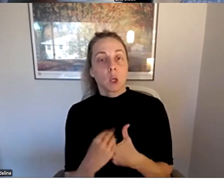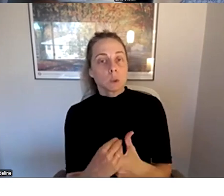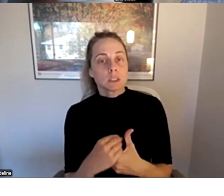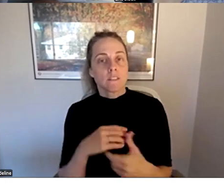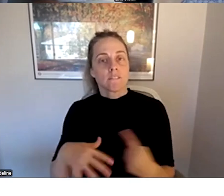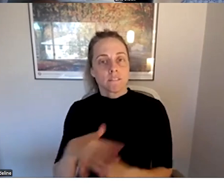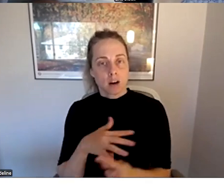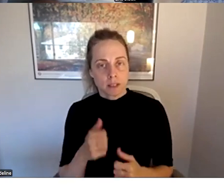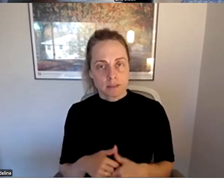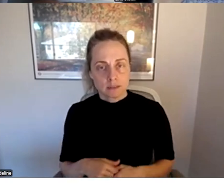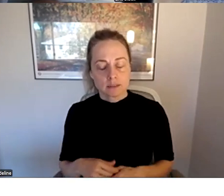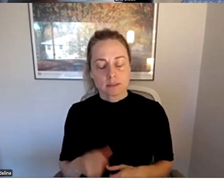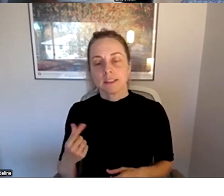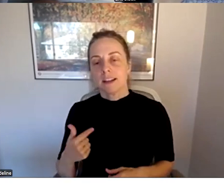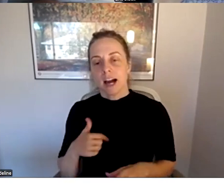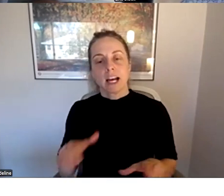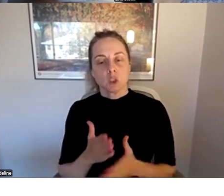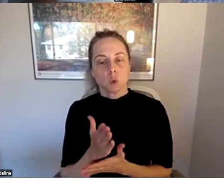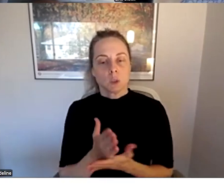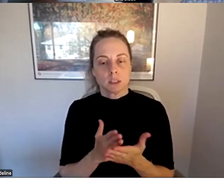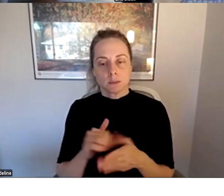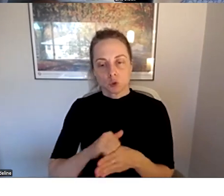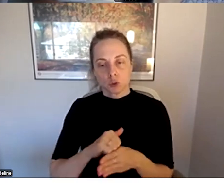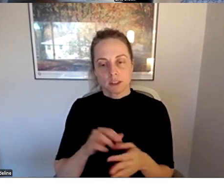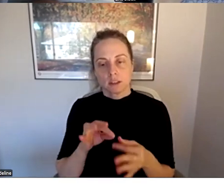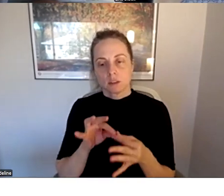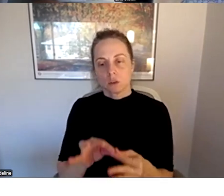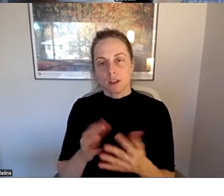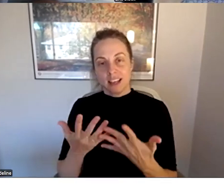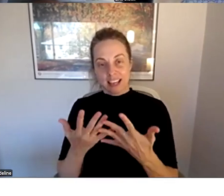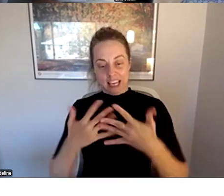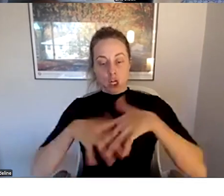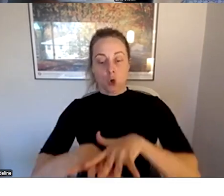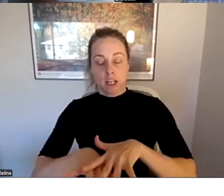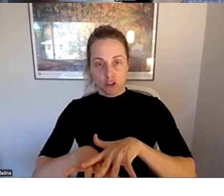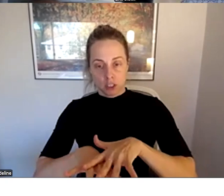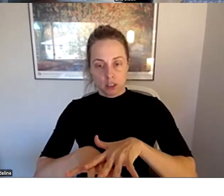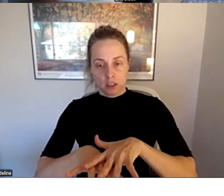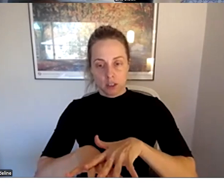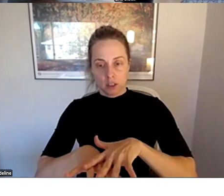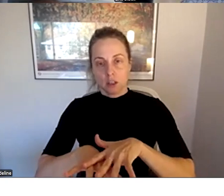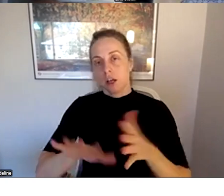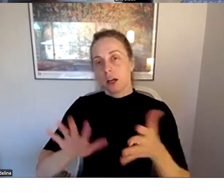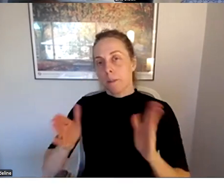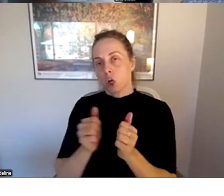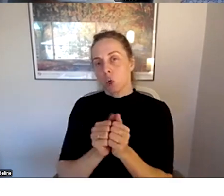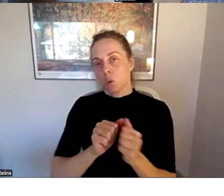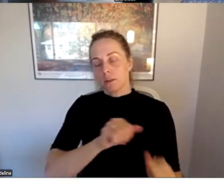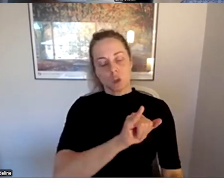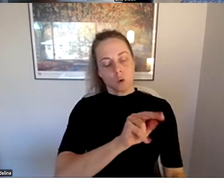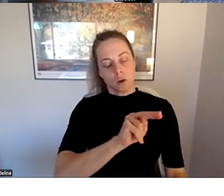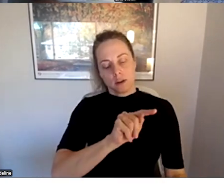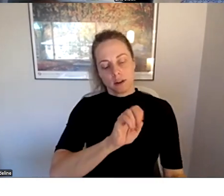some trainings, and I've done one recently on integration versus inclusivity. You know, as